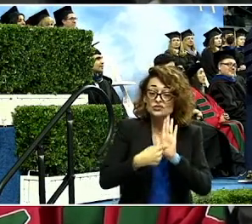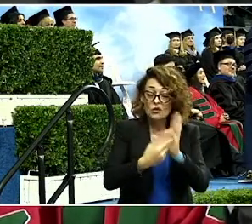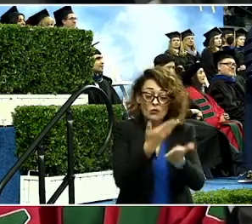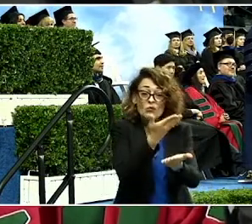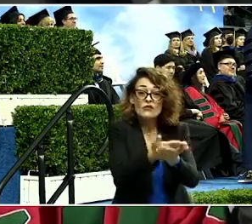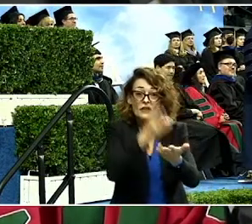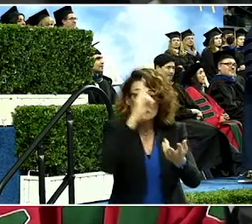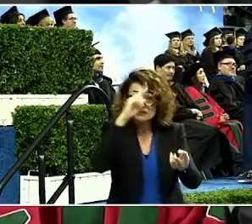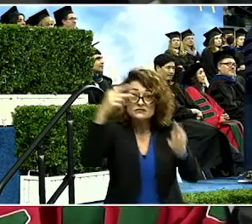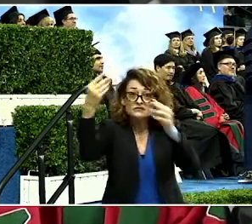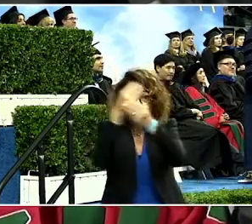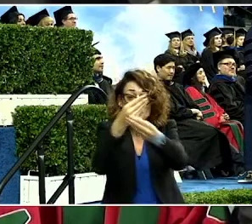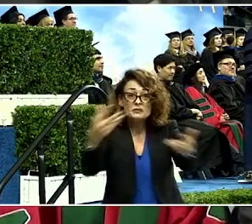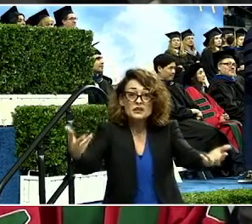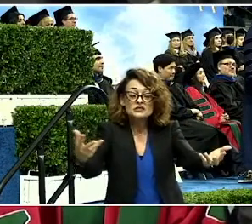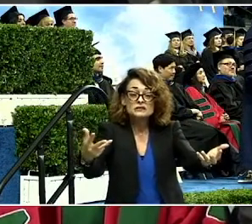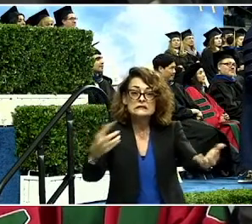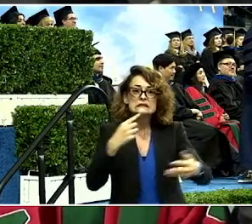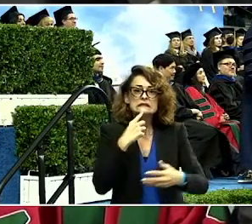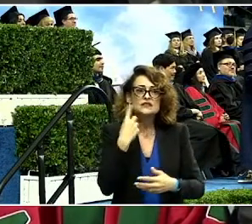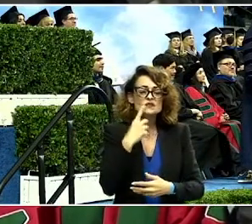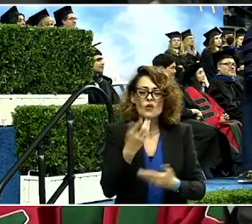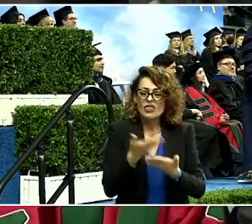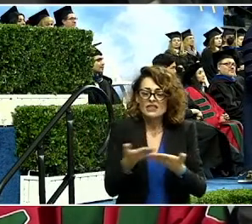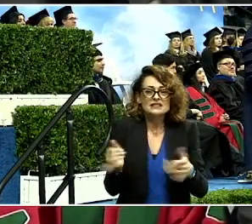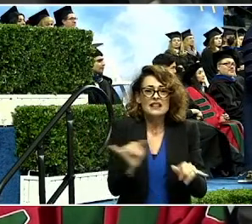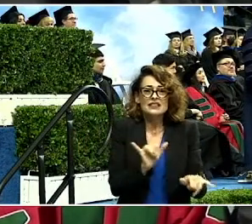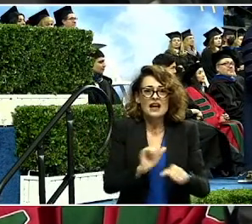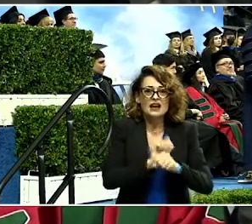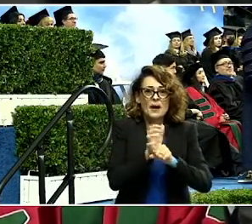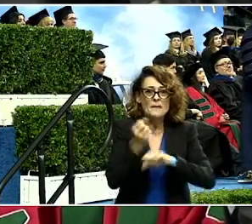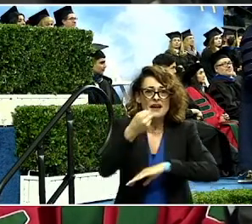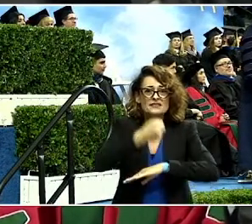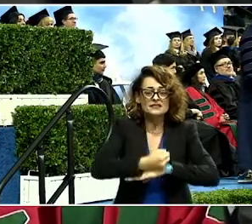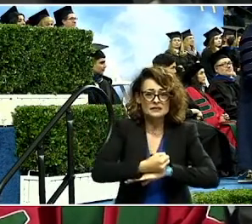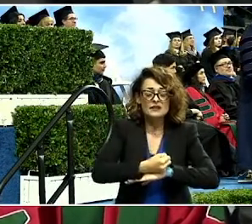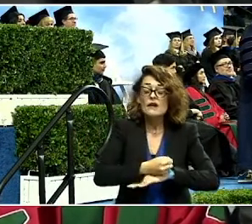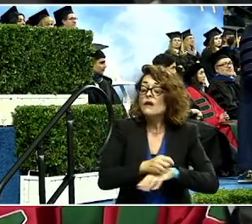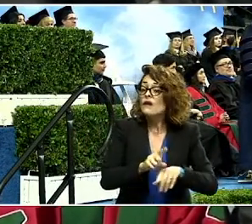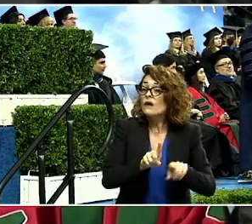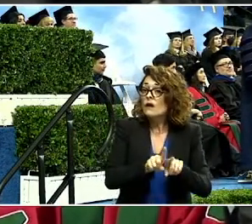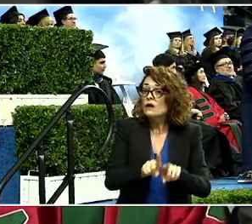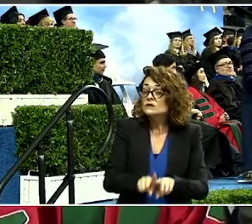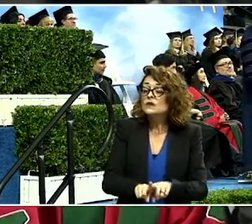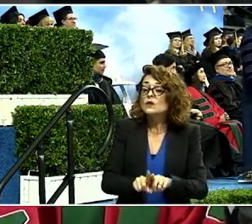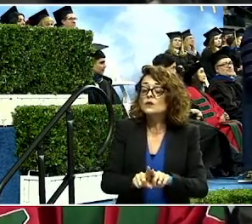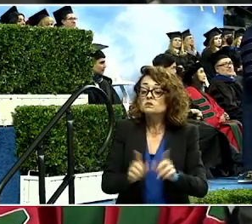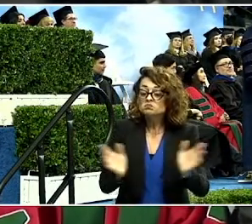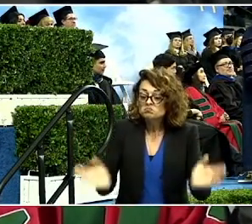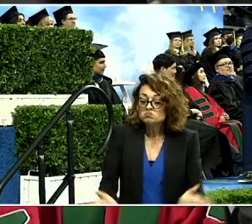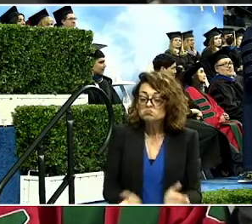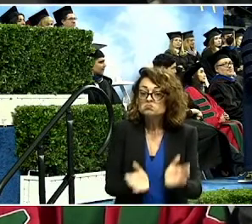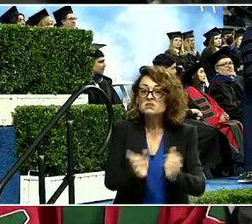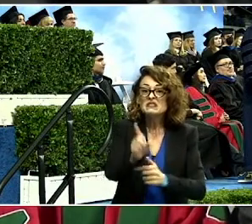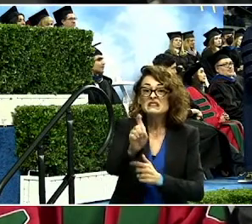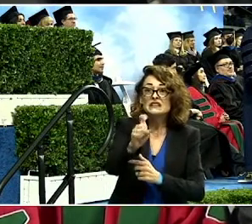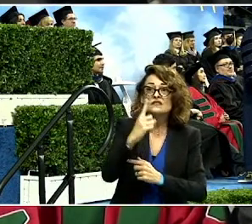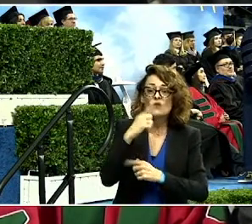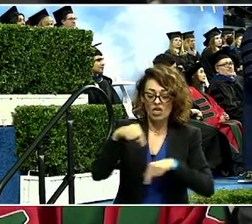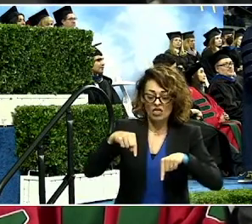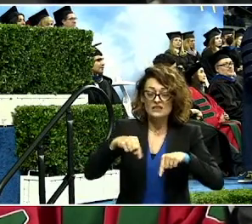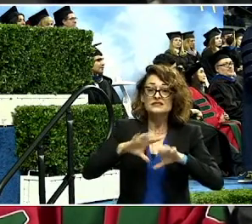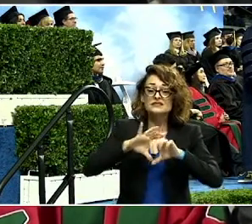as serious as a pandemic. They also reinforced the need to fight for this planet's future and ask you to approach